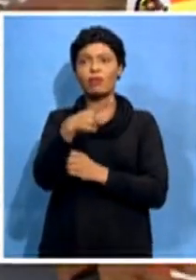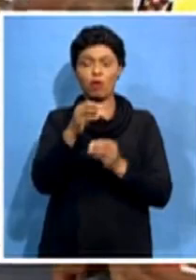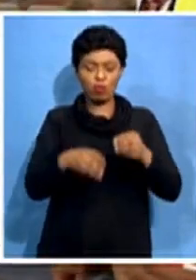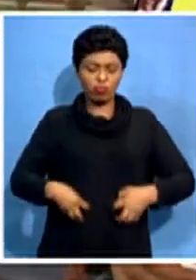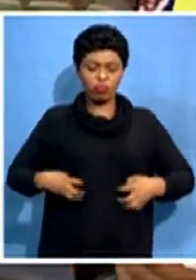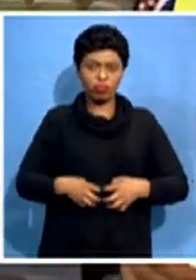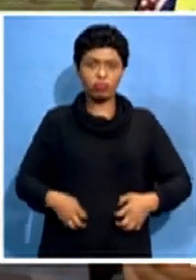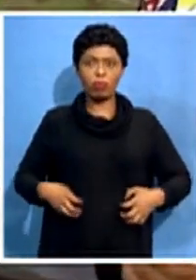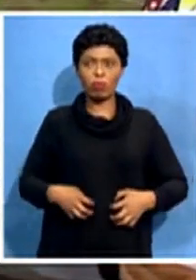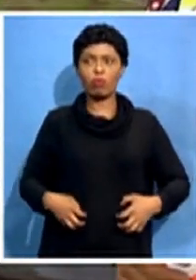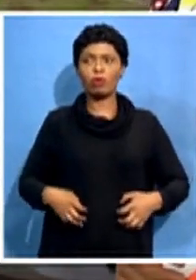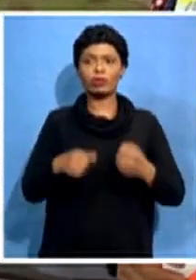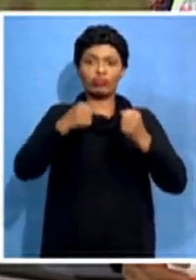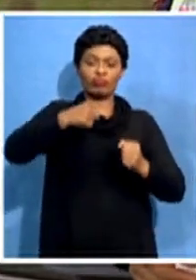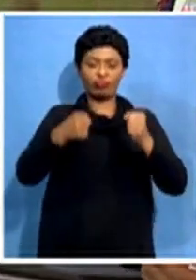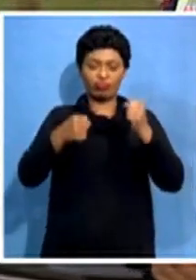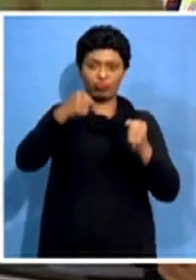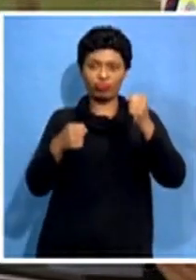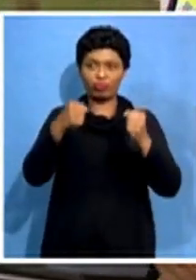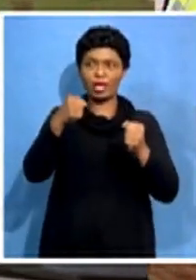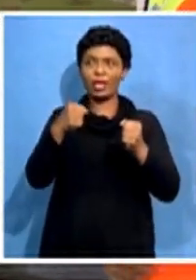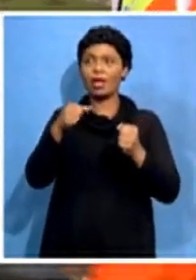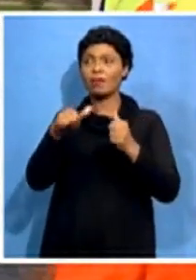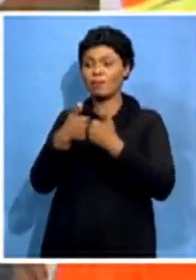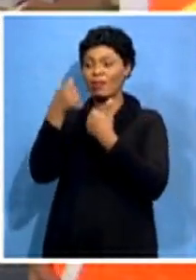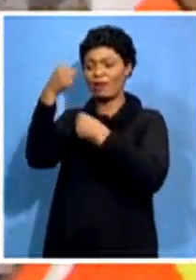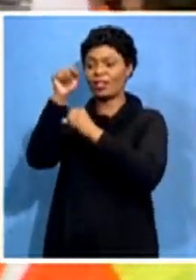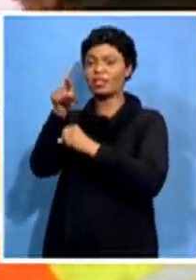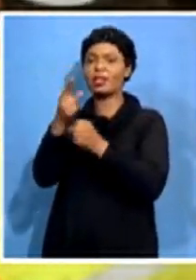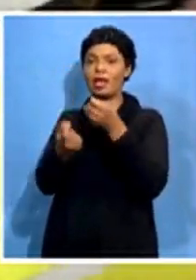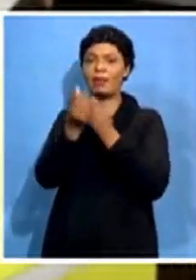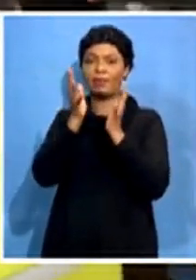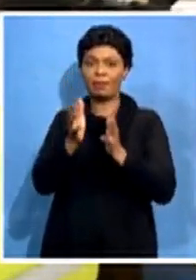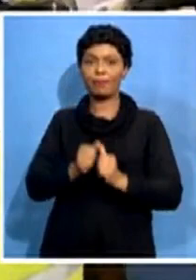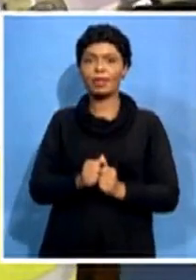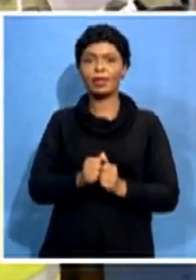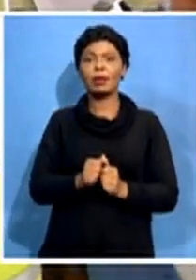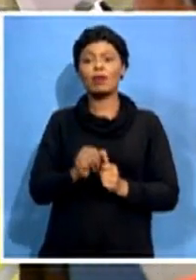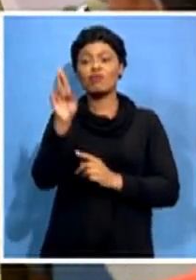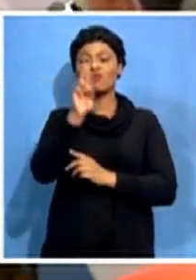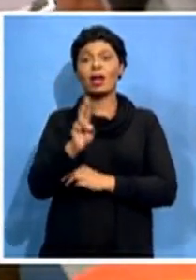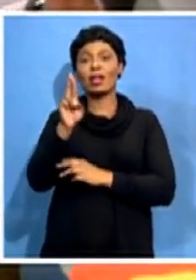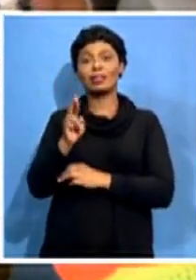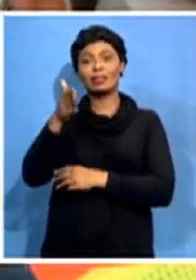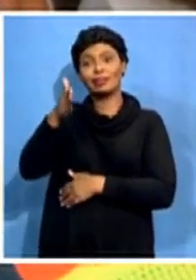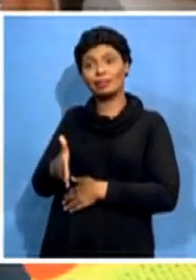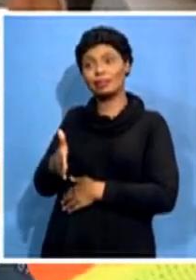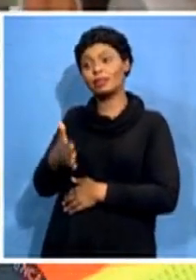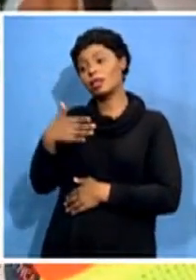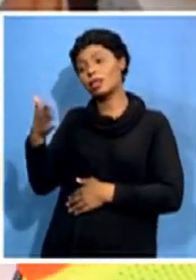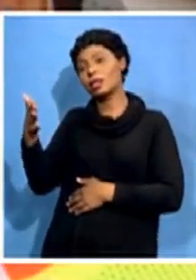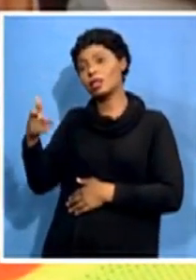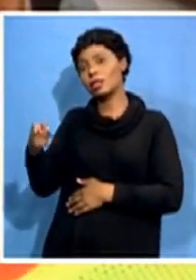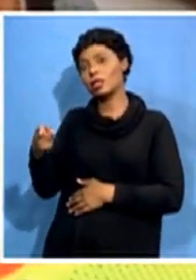factory. Going across to the extreme right-hand side, Your Excellency, behind Duren, is the Ford frame